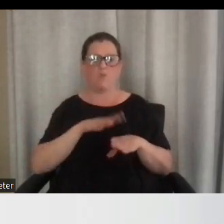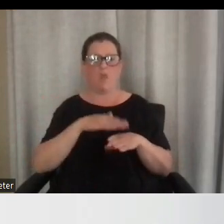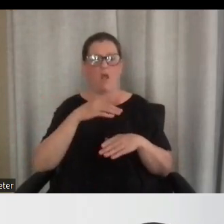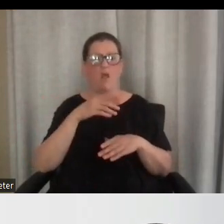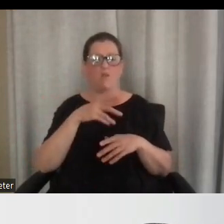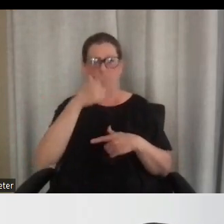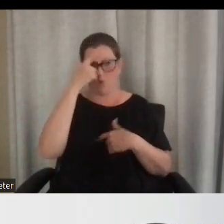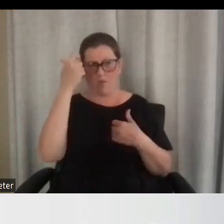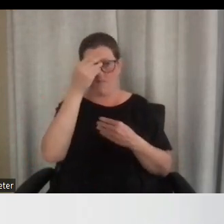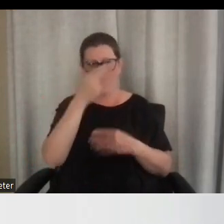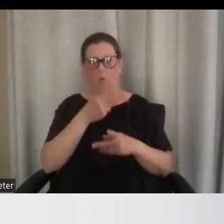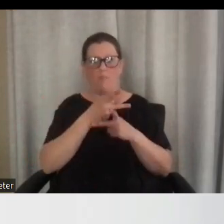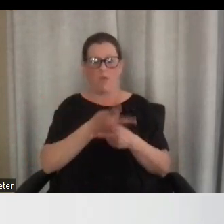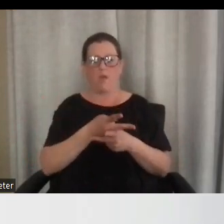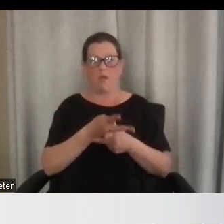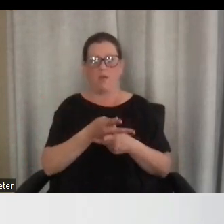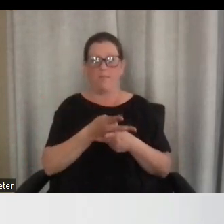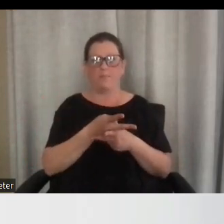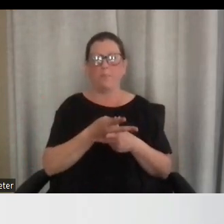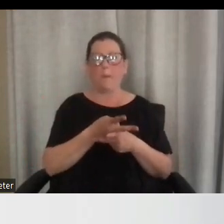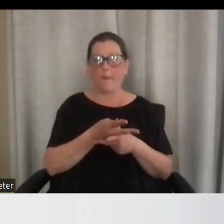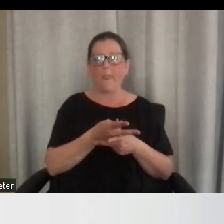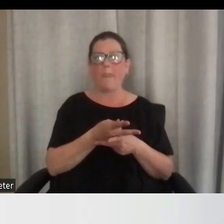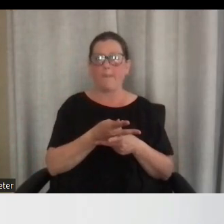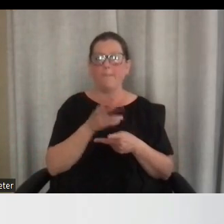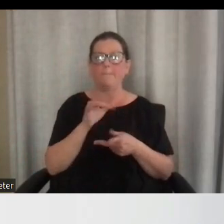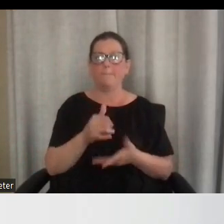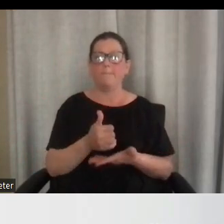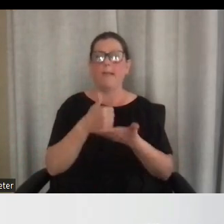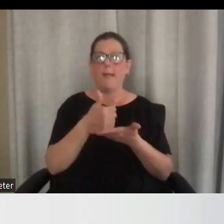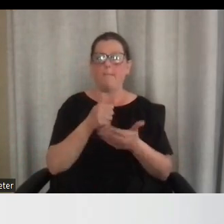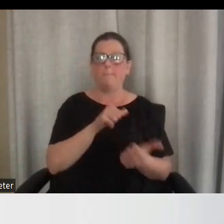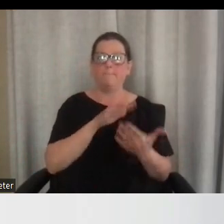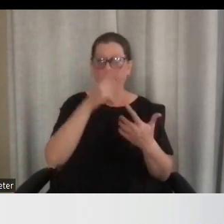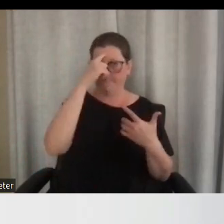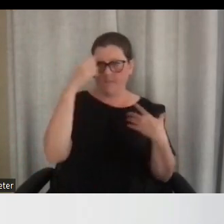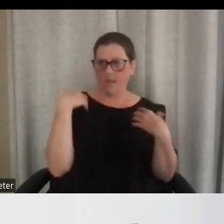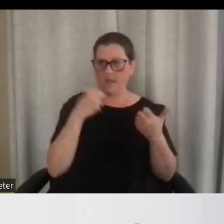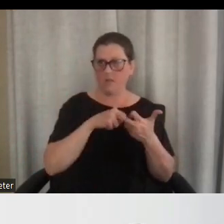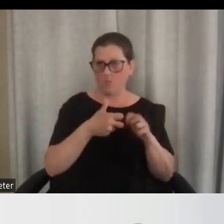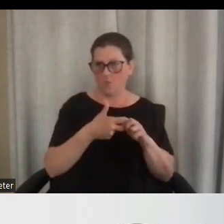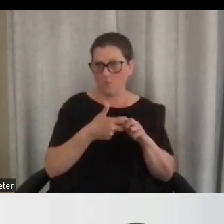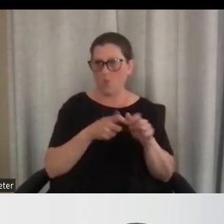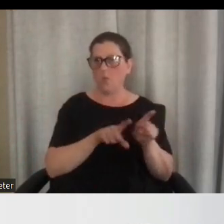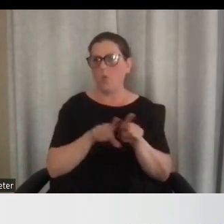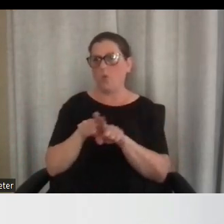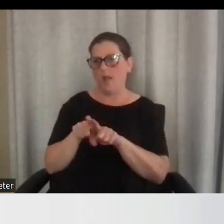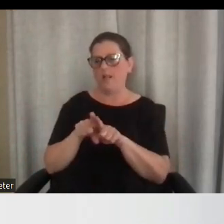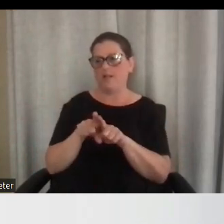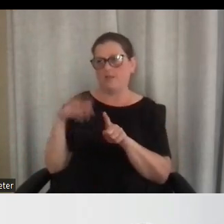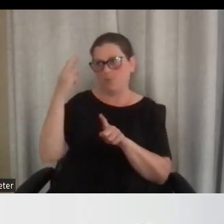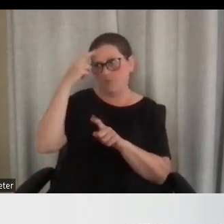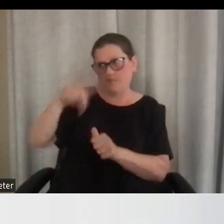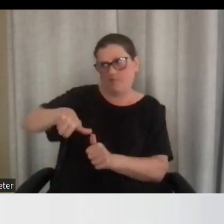care in a trauma-informed way. And again, this helps us both address mental health conditions, but also those root